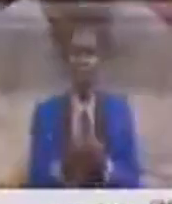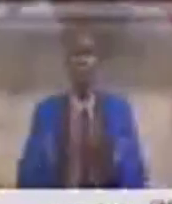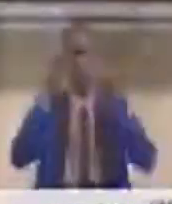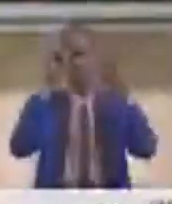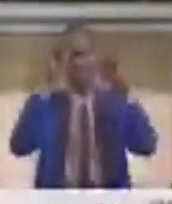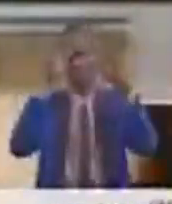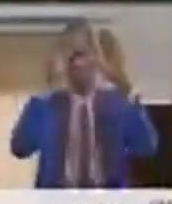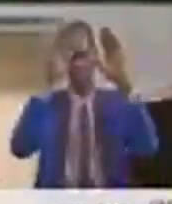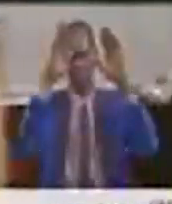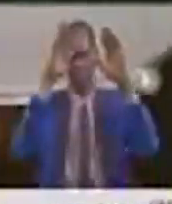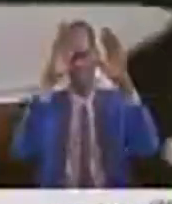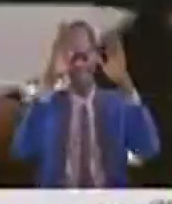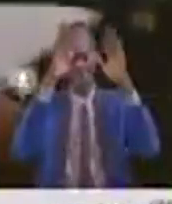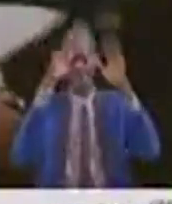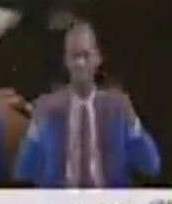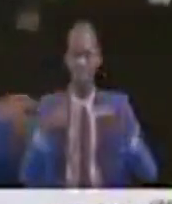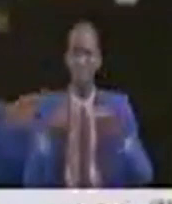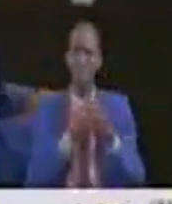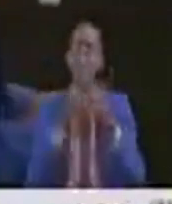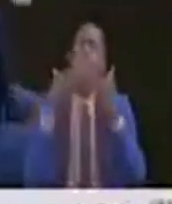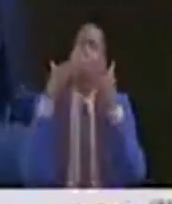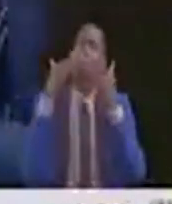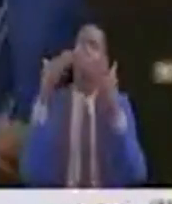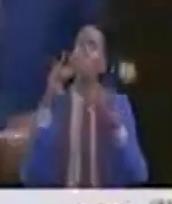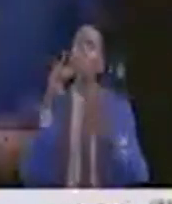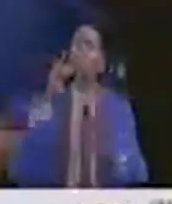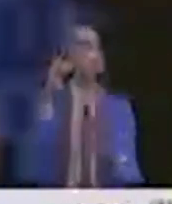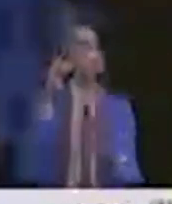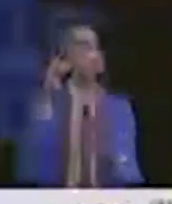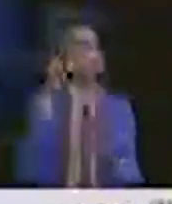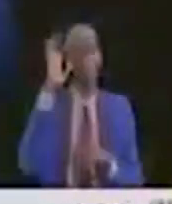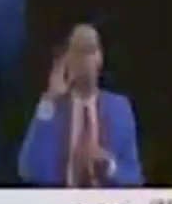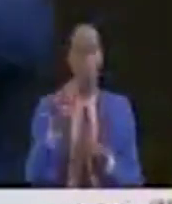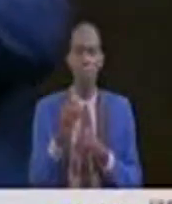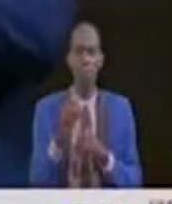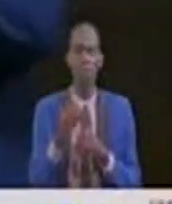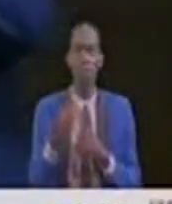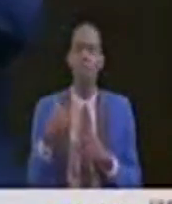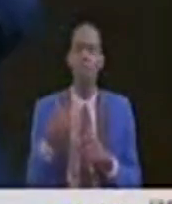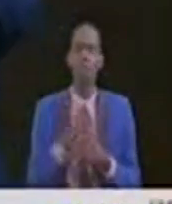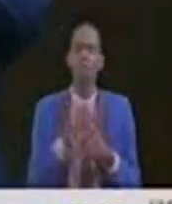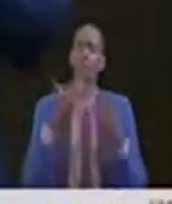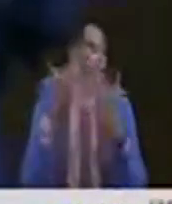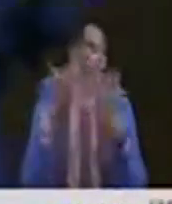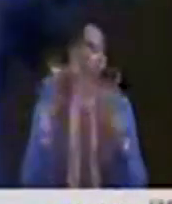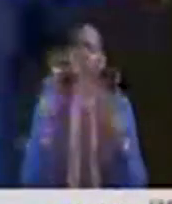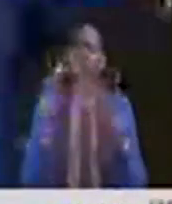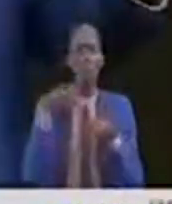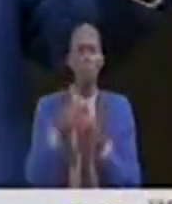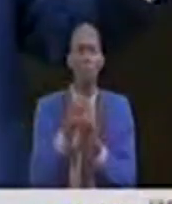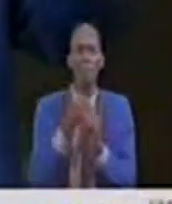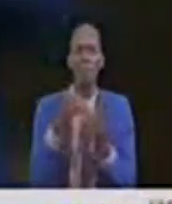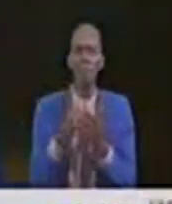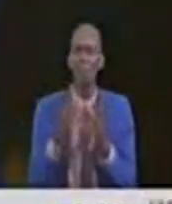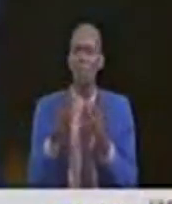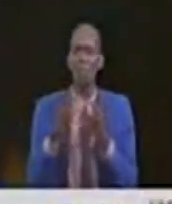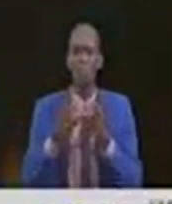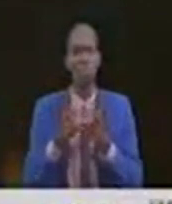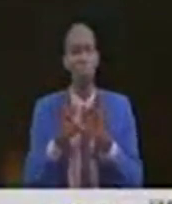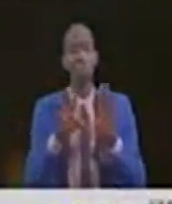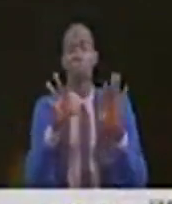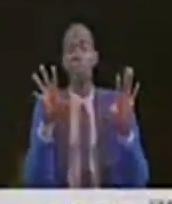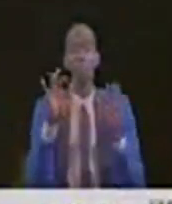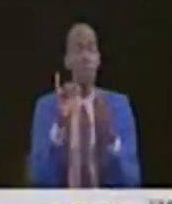Father, we thank you for your word. We thank you for making it so plain